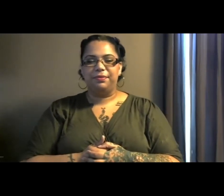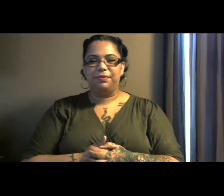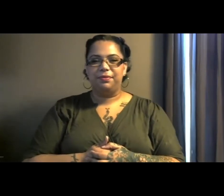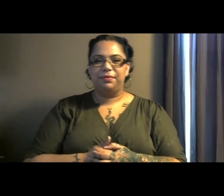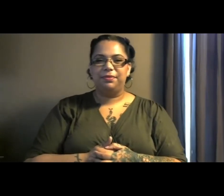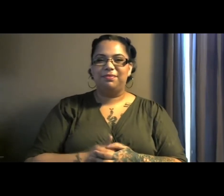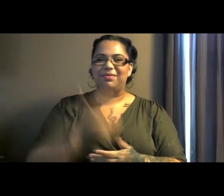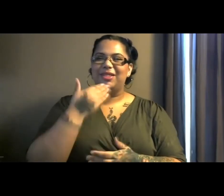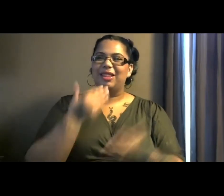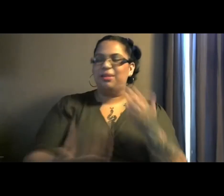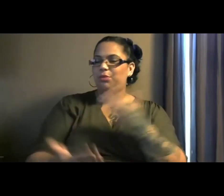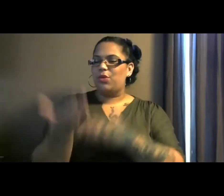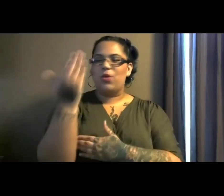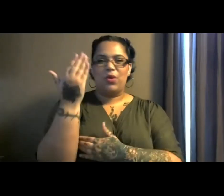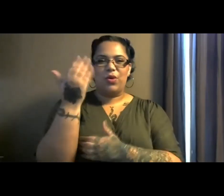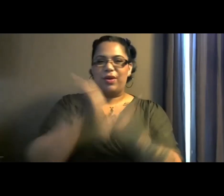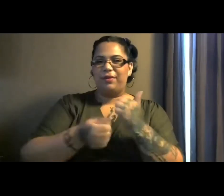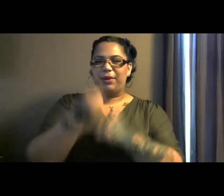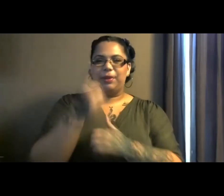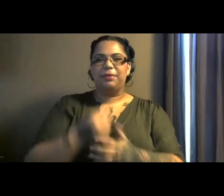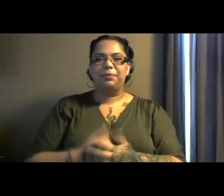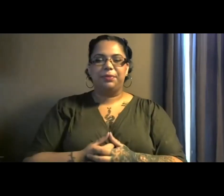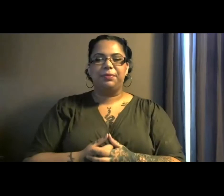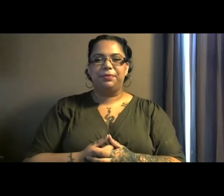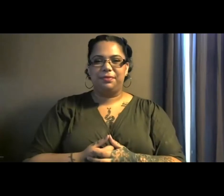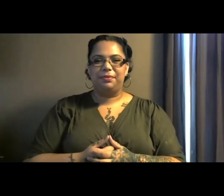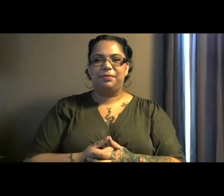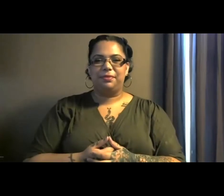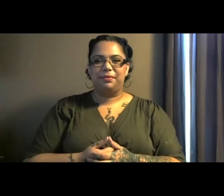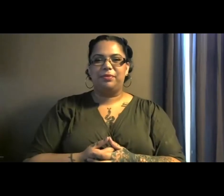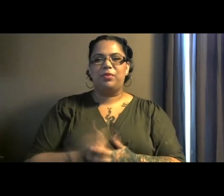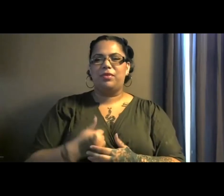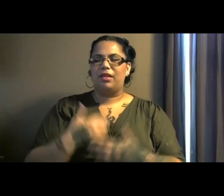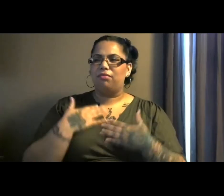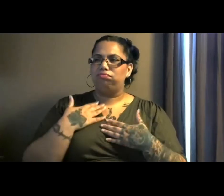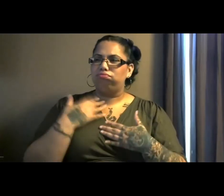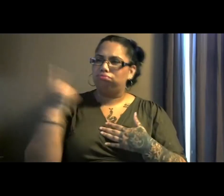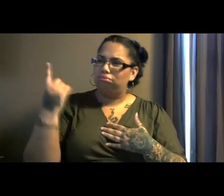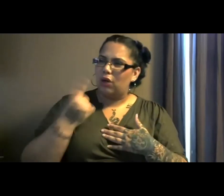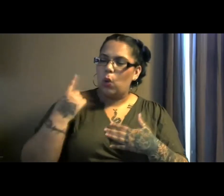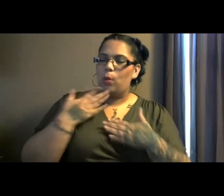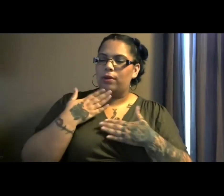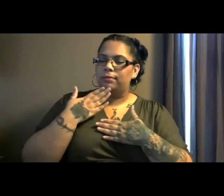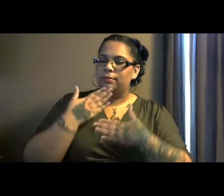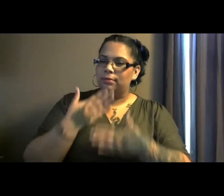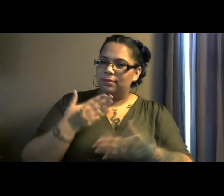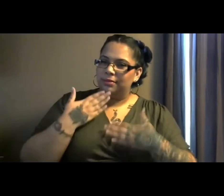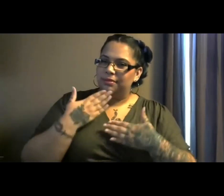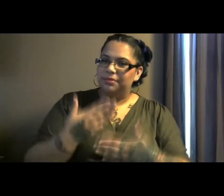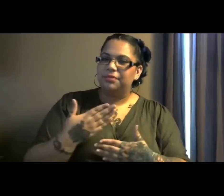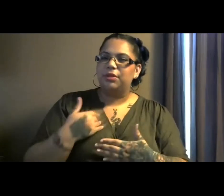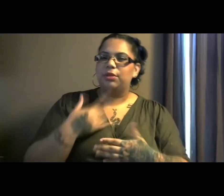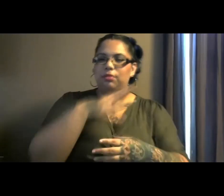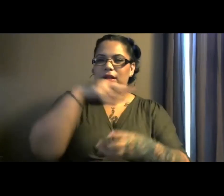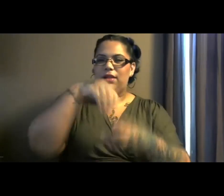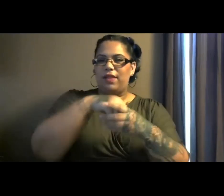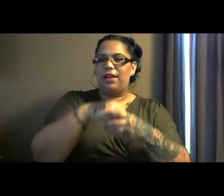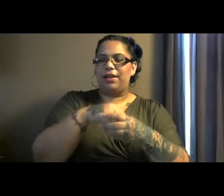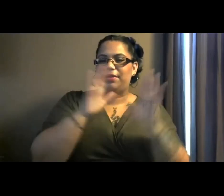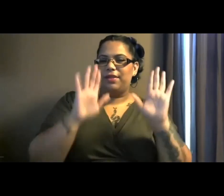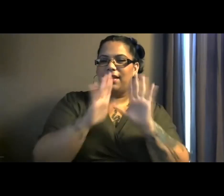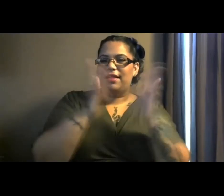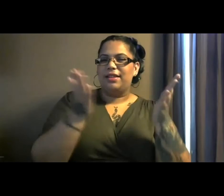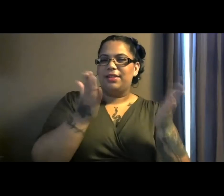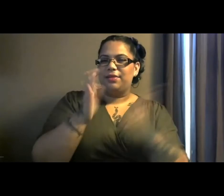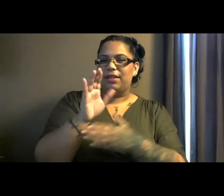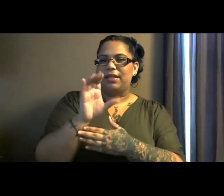Good morning, everyone. I am always grateful to be a part of Sunday services with